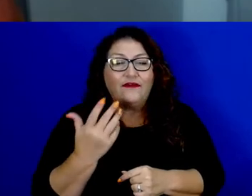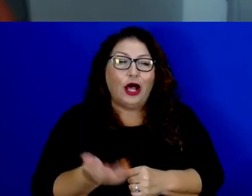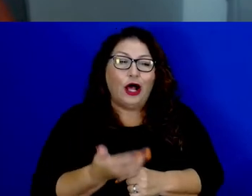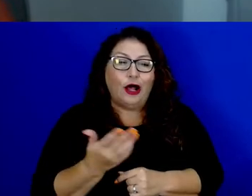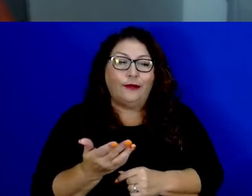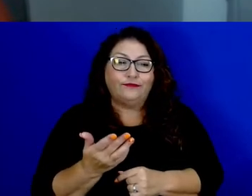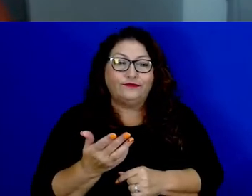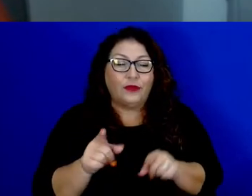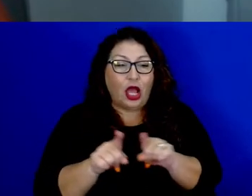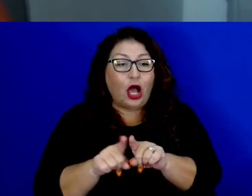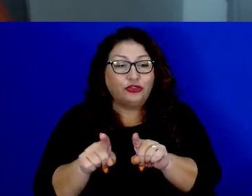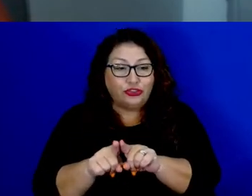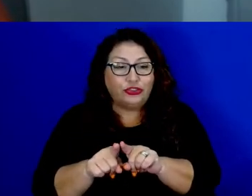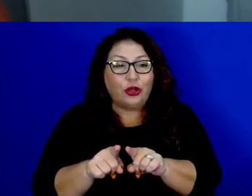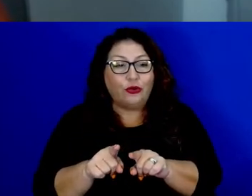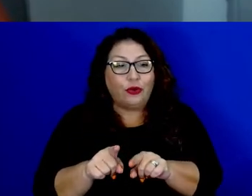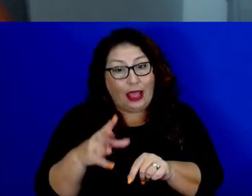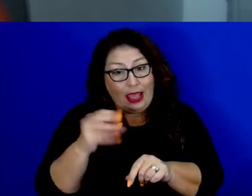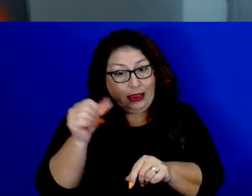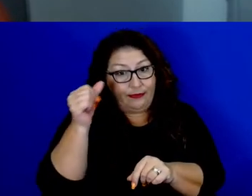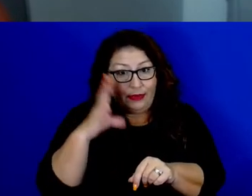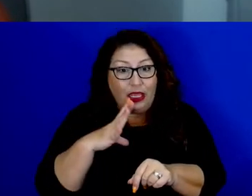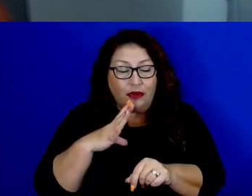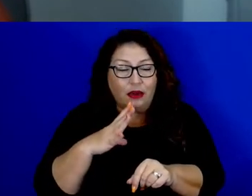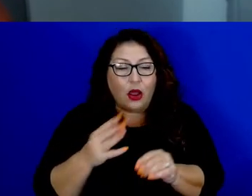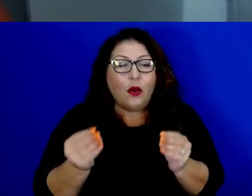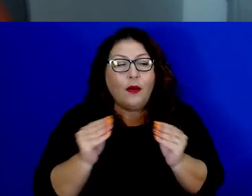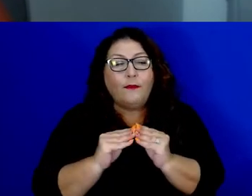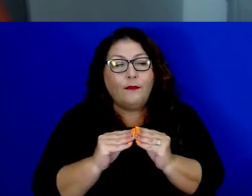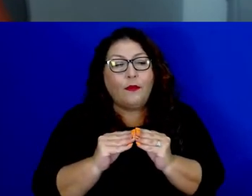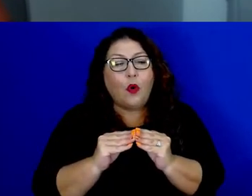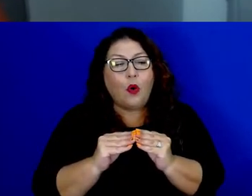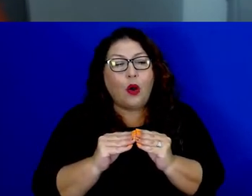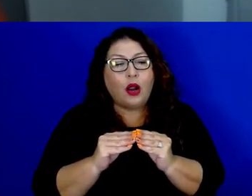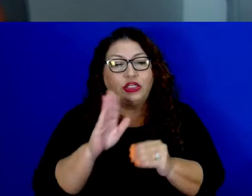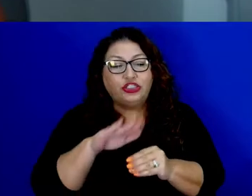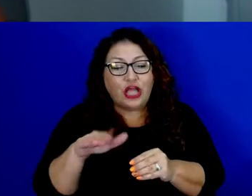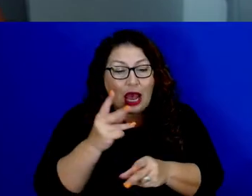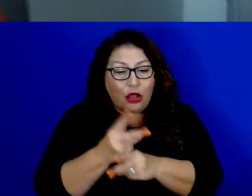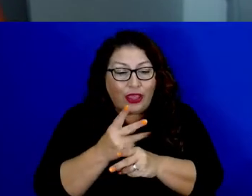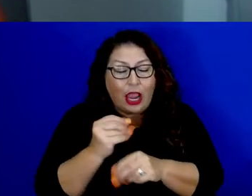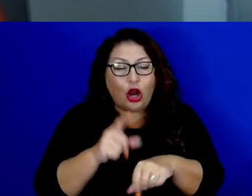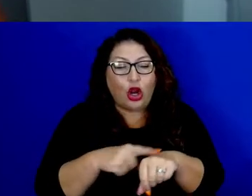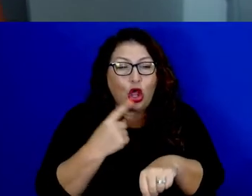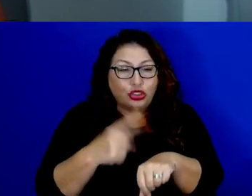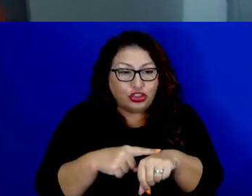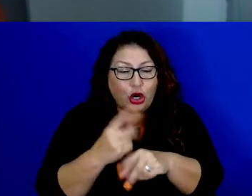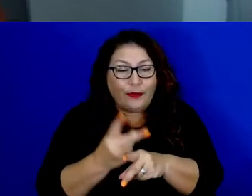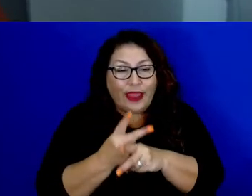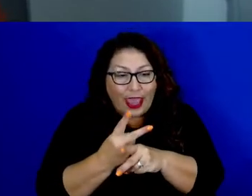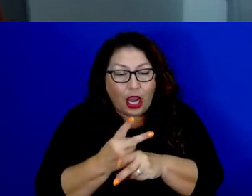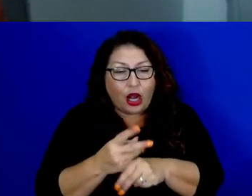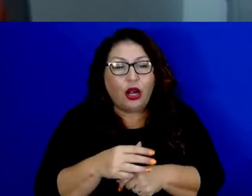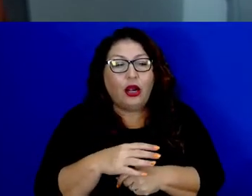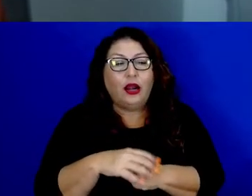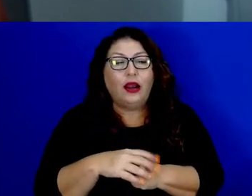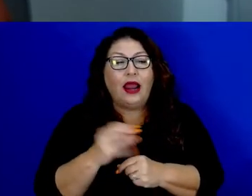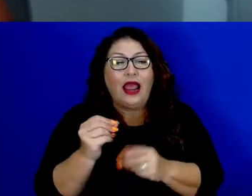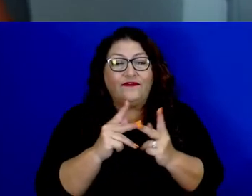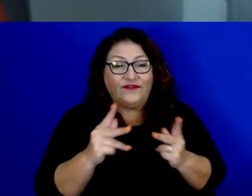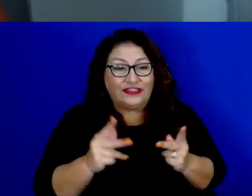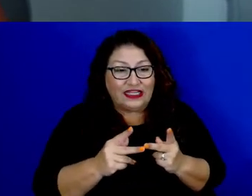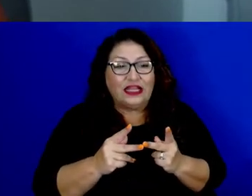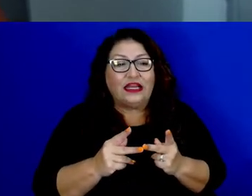and men, more childcare and long-term care facilities to help in